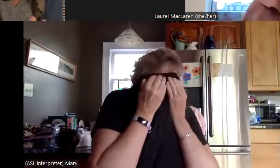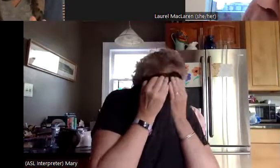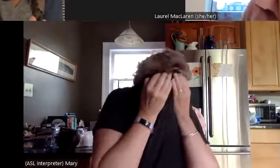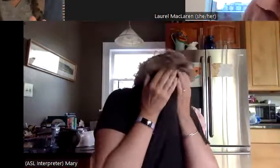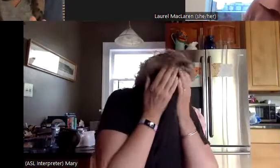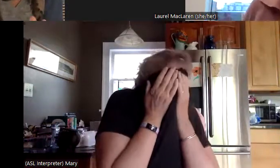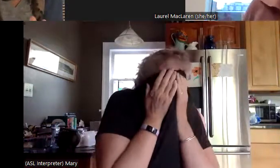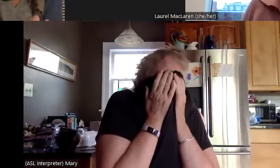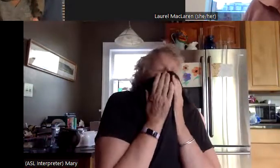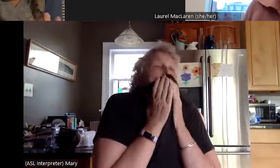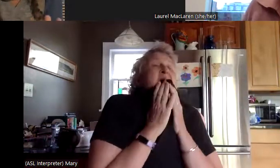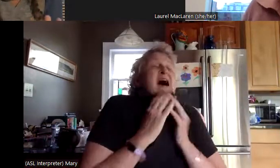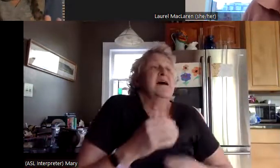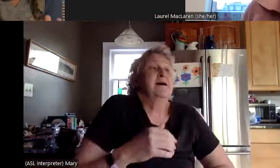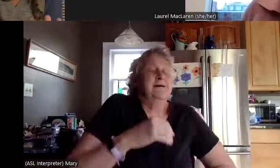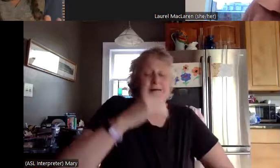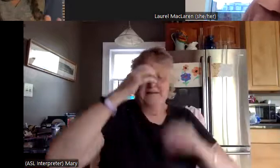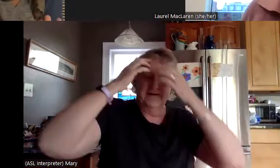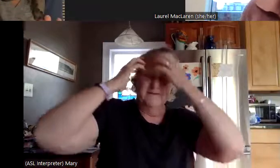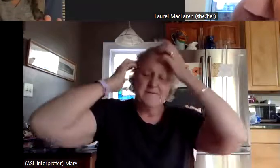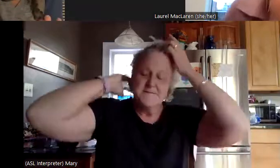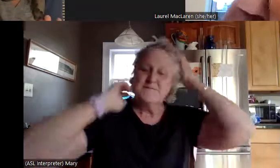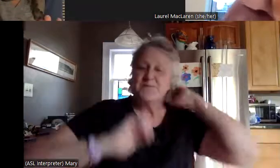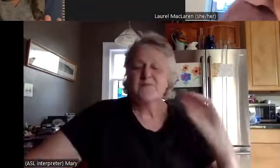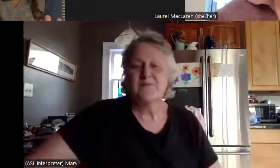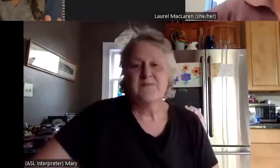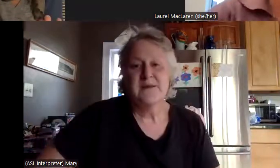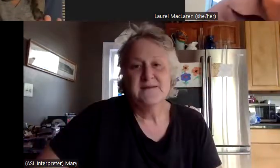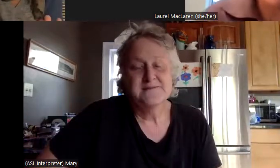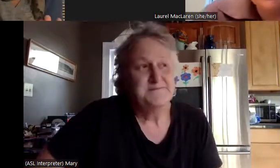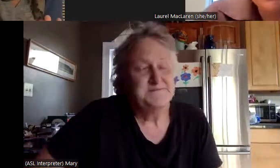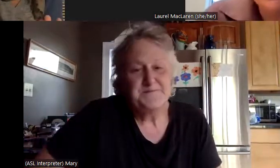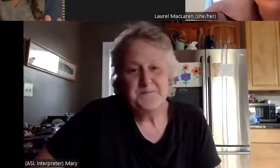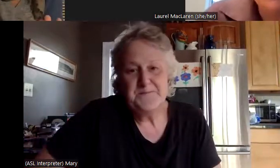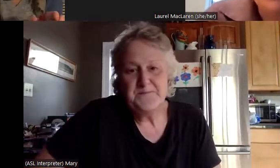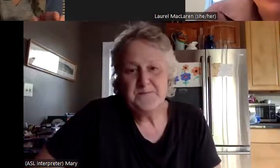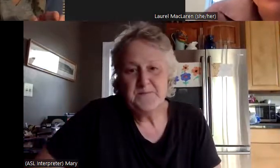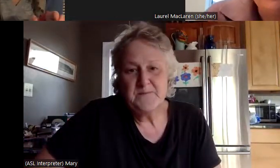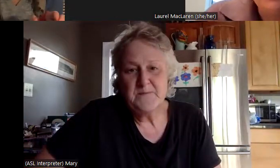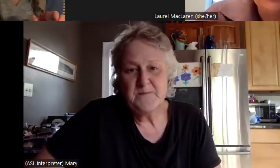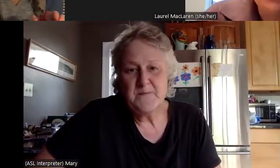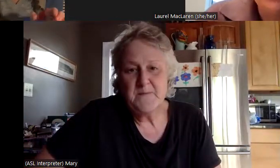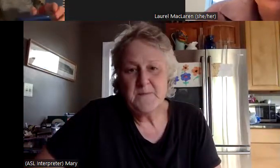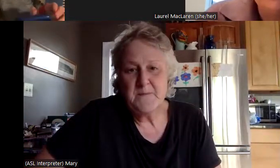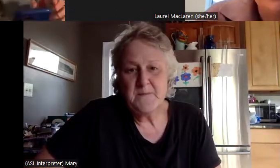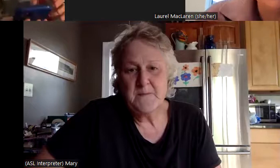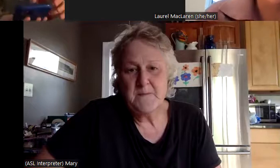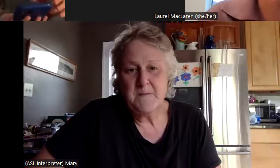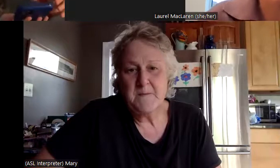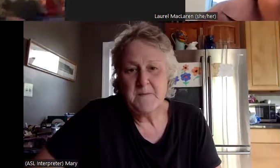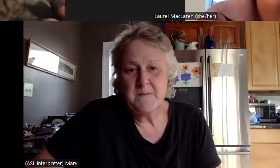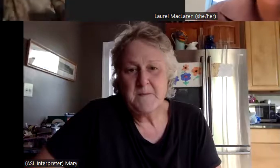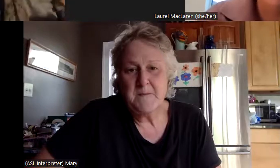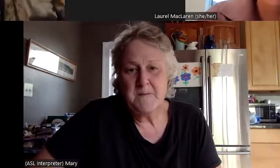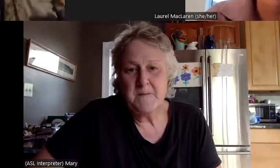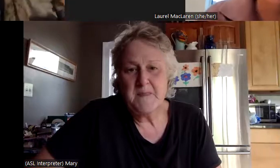Mary. Oh my god. Oh. Oh, wow. But she wasn't, so when she clipped it, did she feel